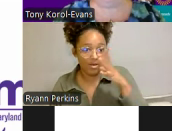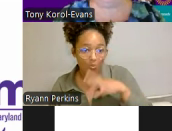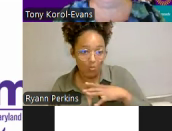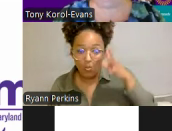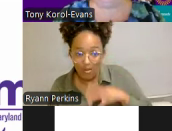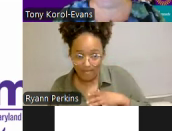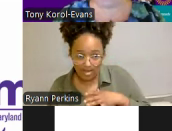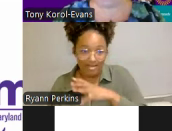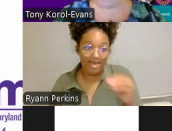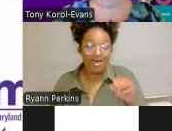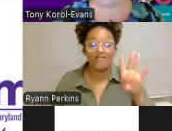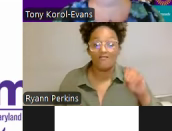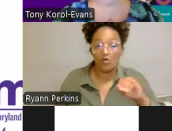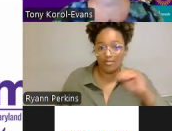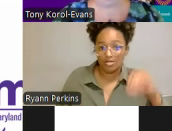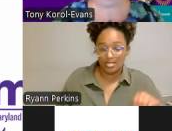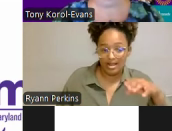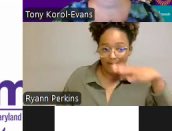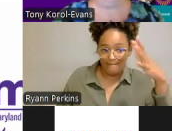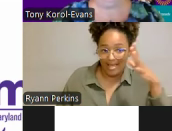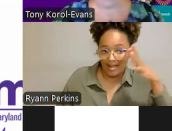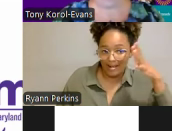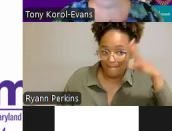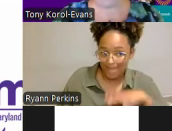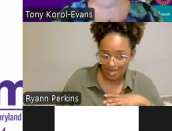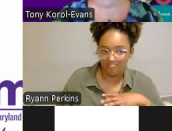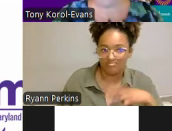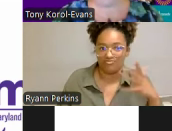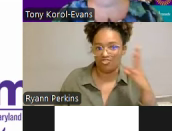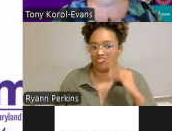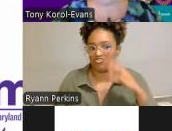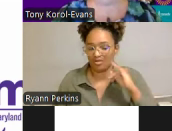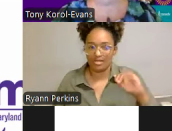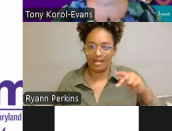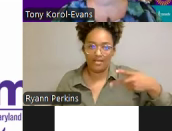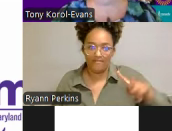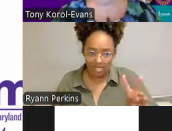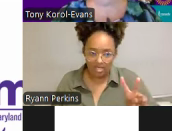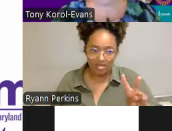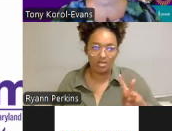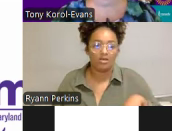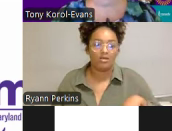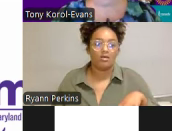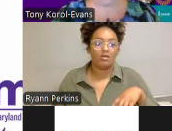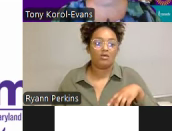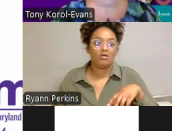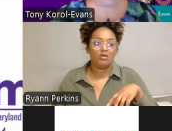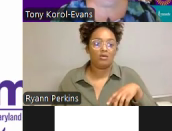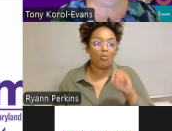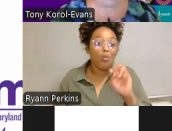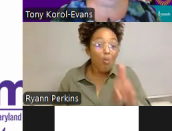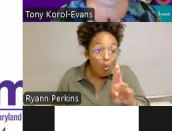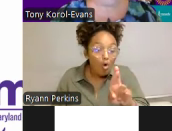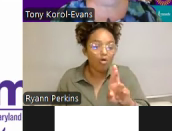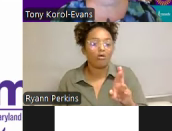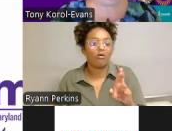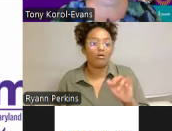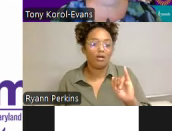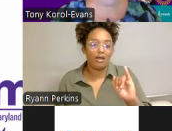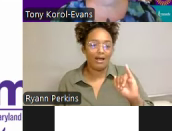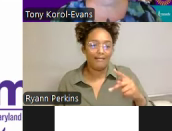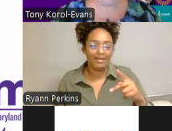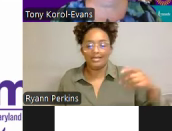intimate partner sexual violence, and or intimate partner stalking. So those are really high numbers. And then